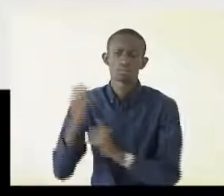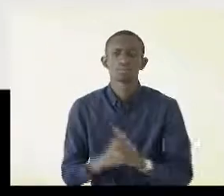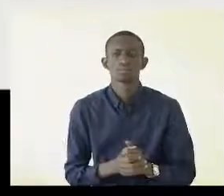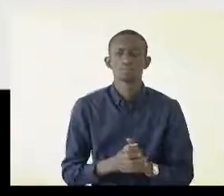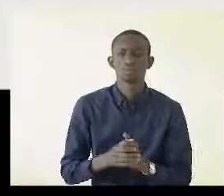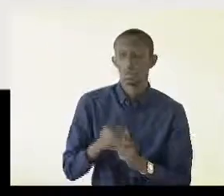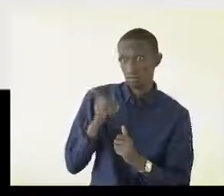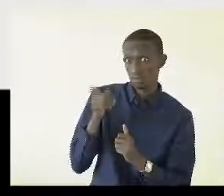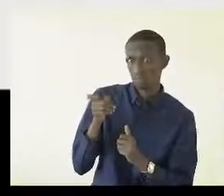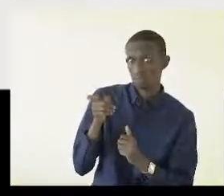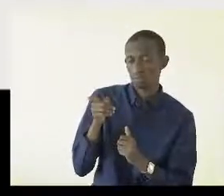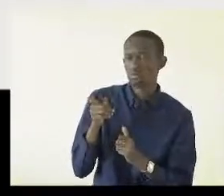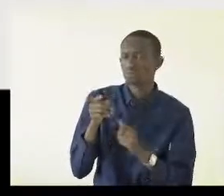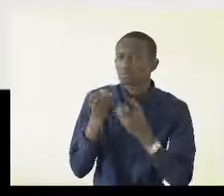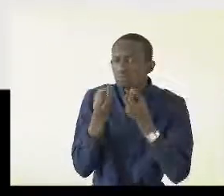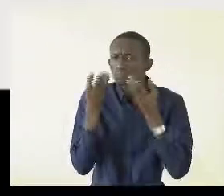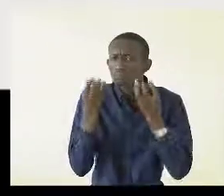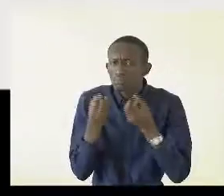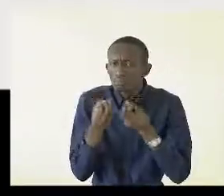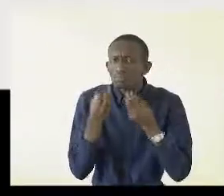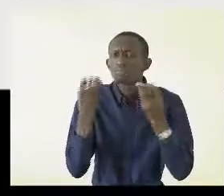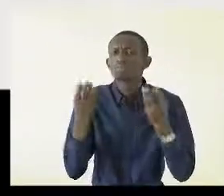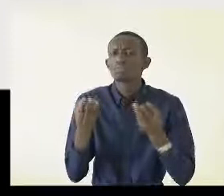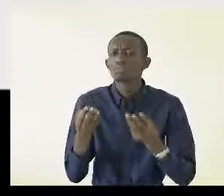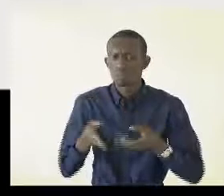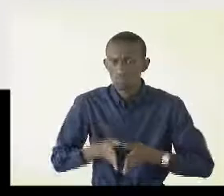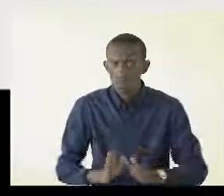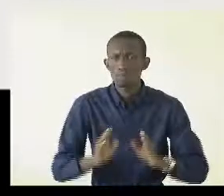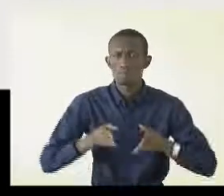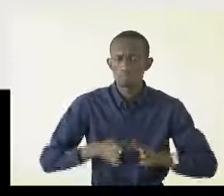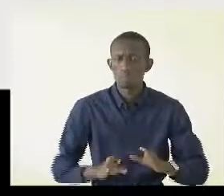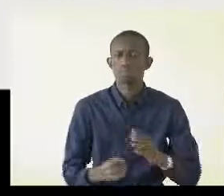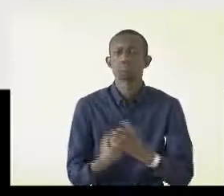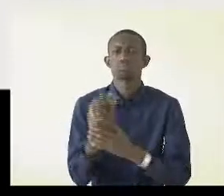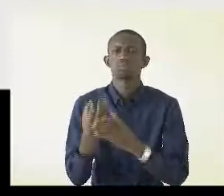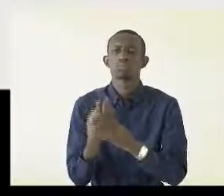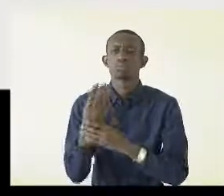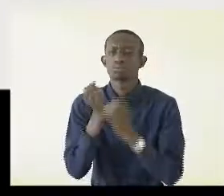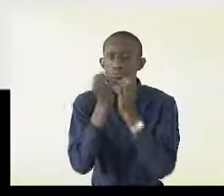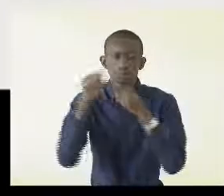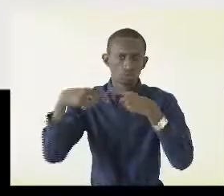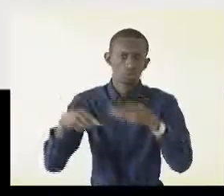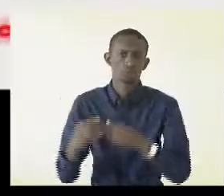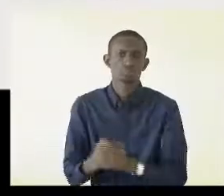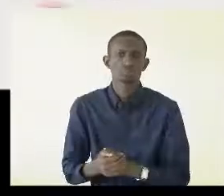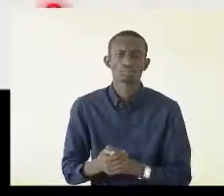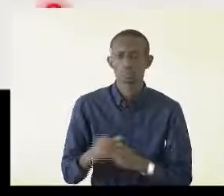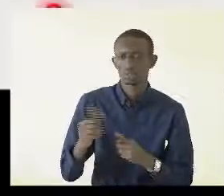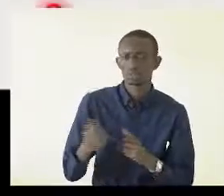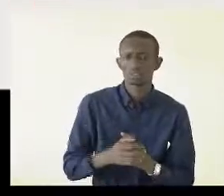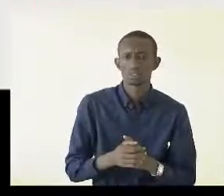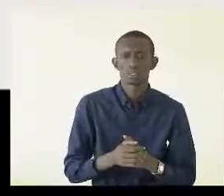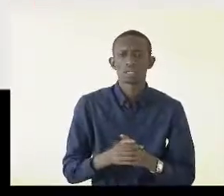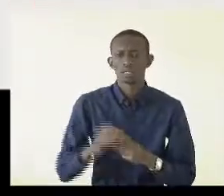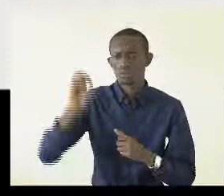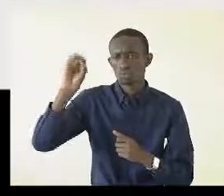they produce flowers. They are organisms which are made up of different organs, like